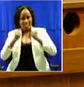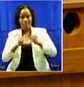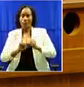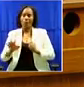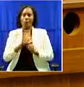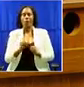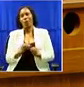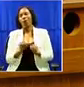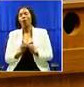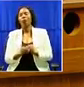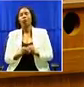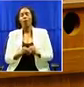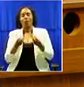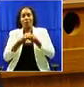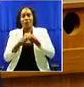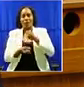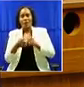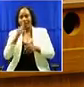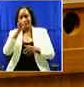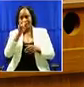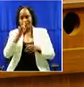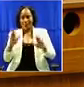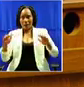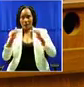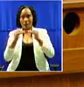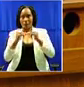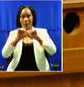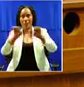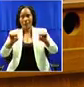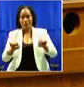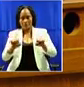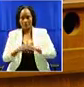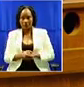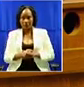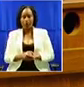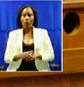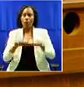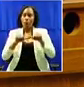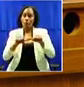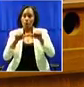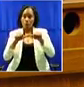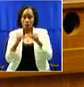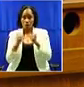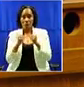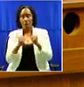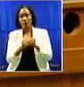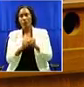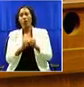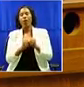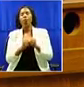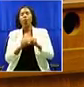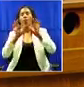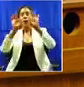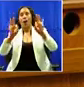the criminal justice system. We will continue to strengthen the framework to ensure that